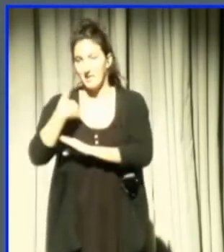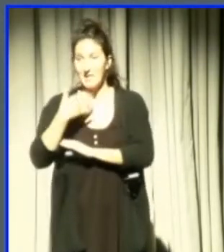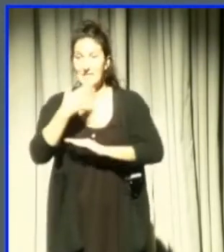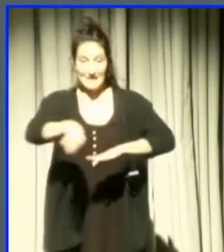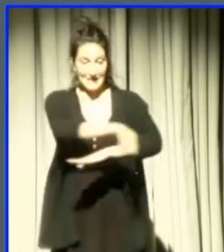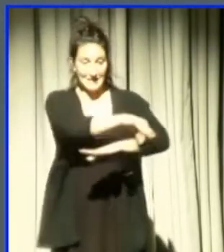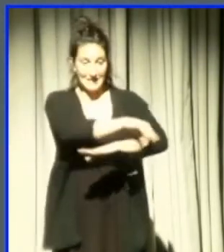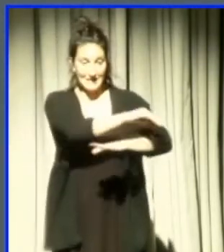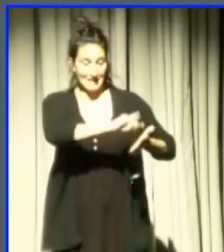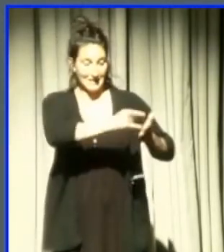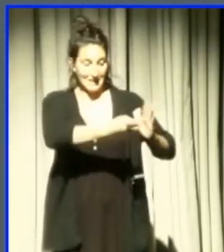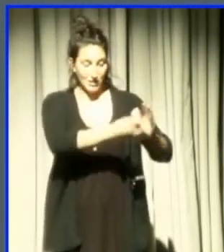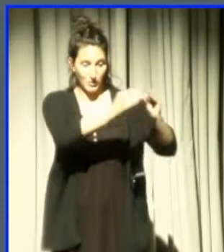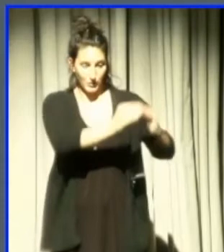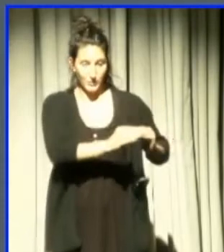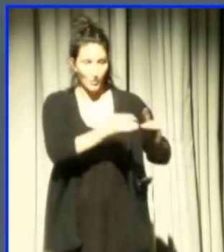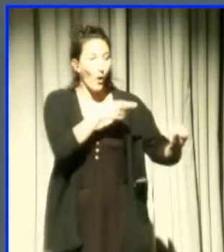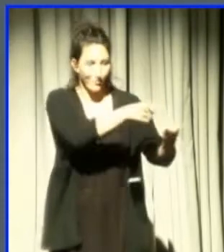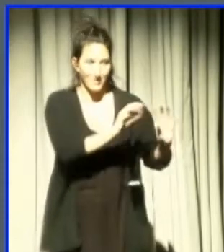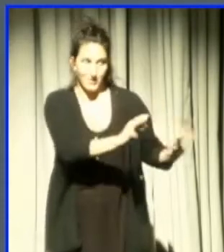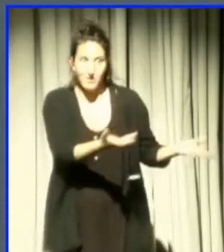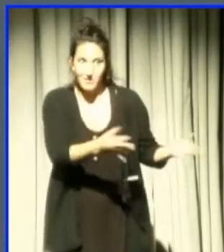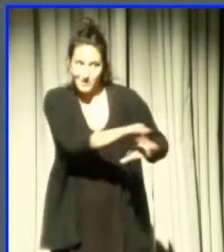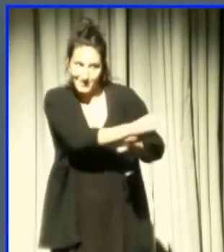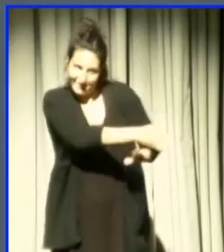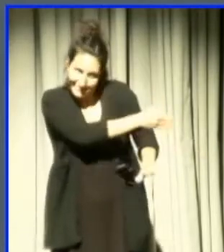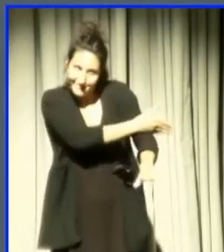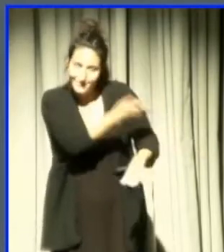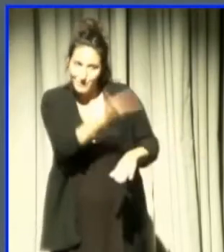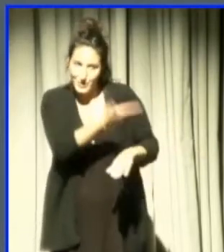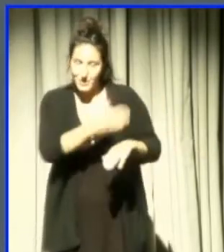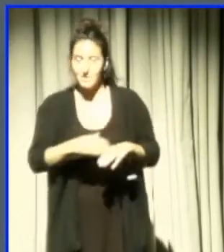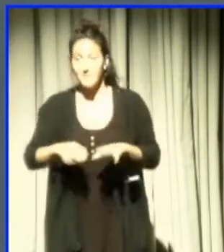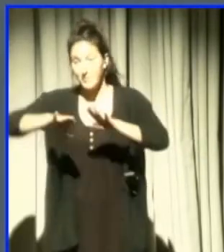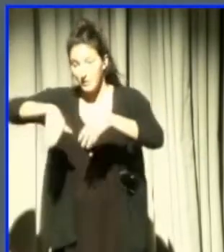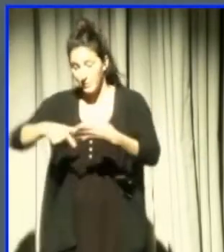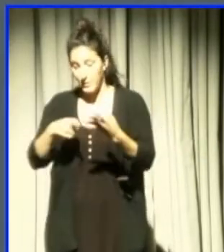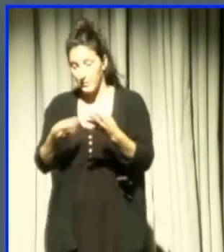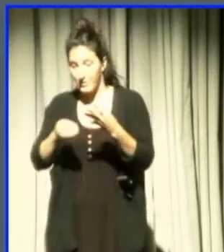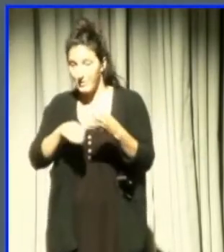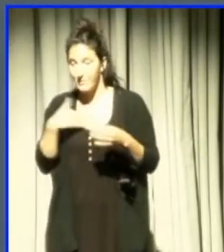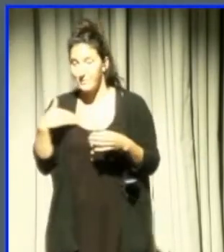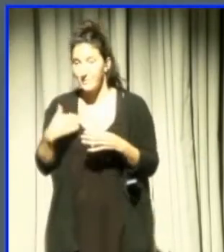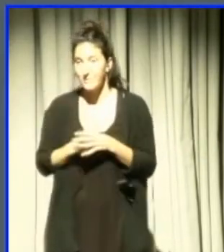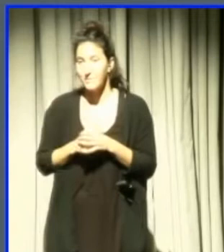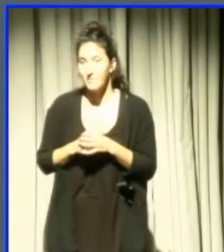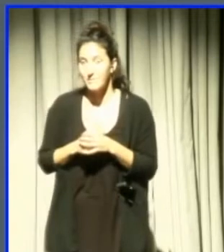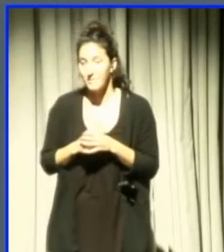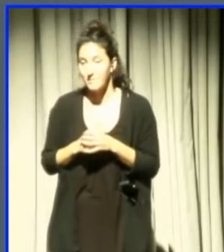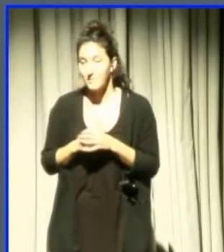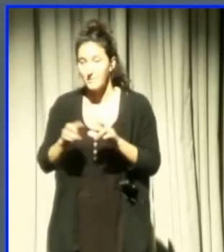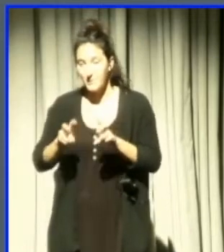mind. So finally, I will actually get into a different scenario.